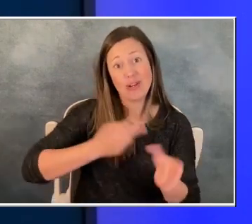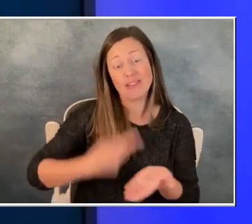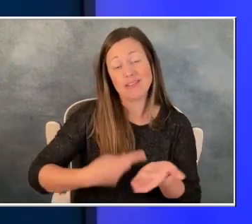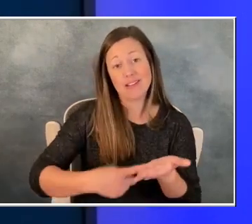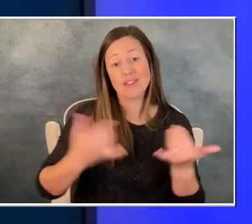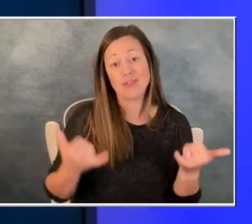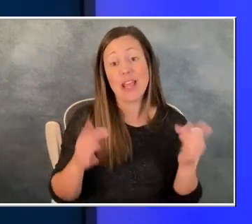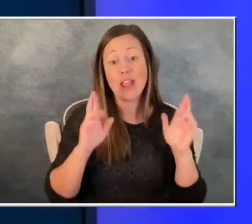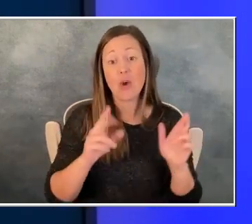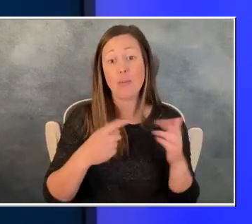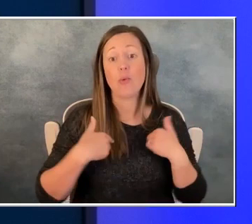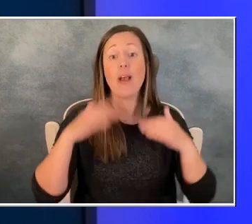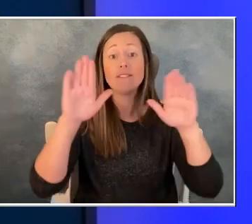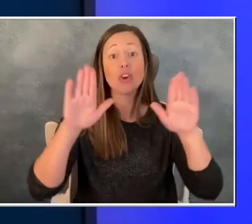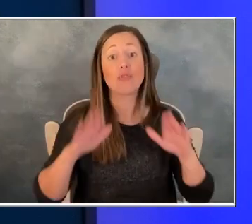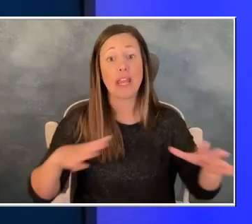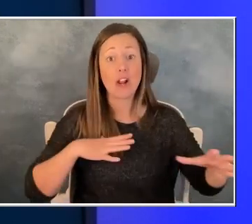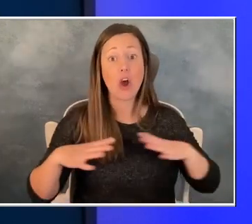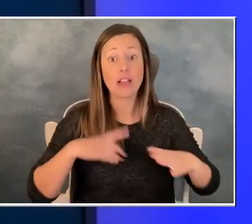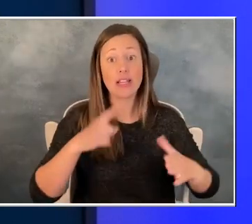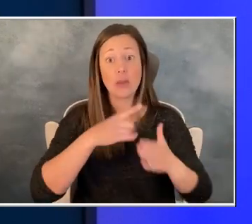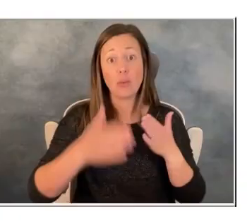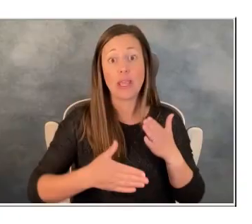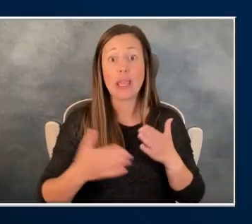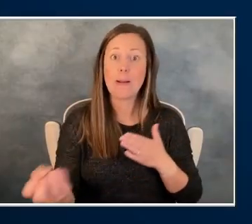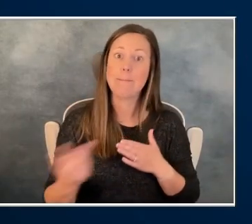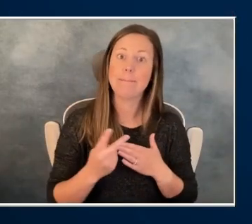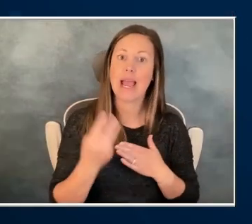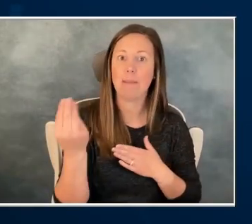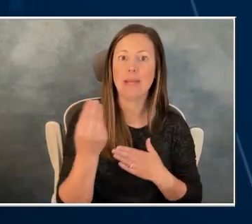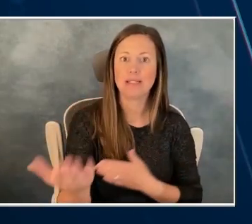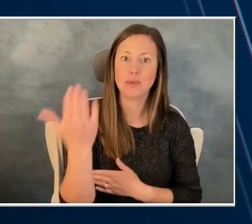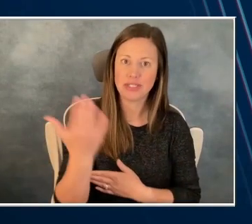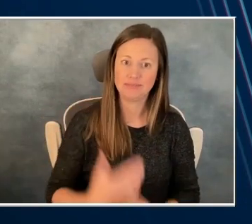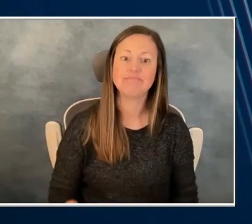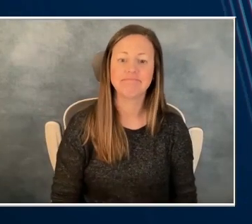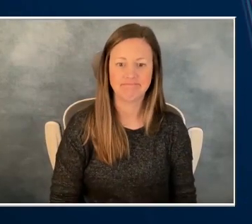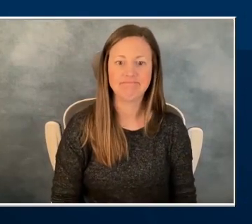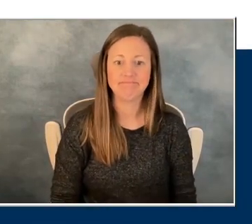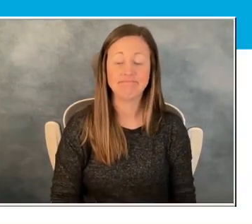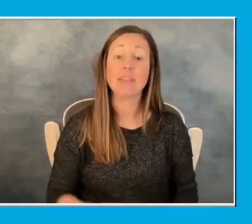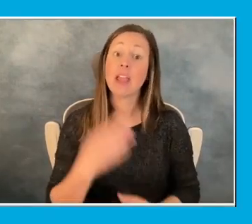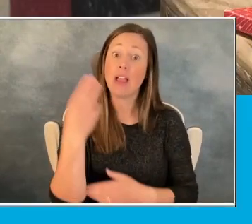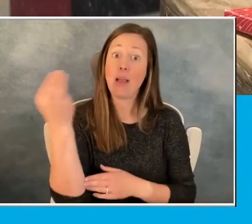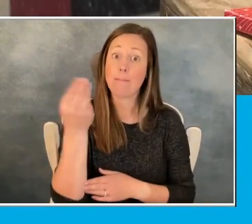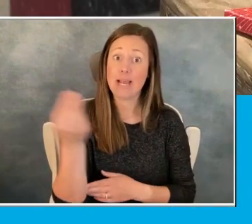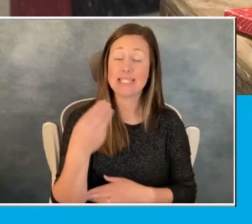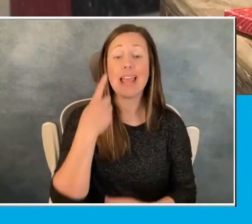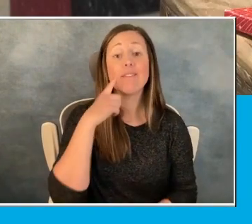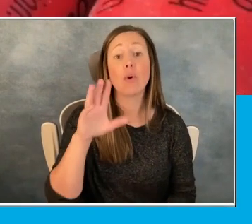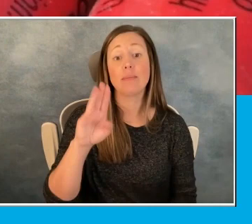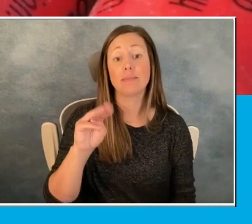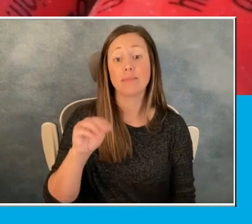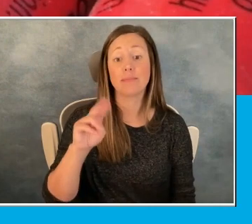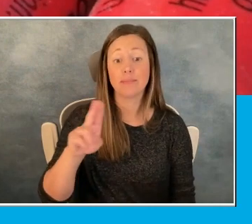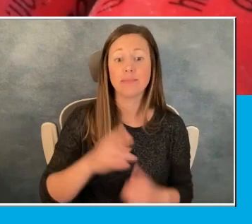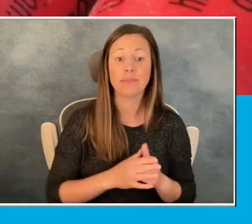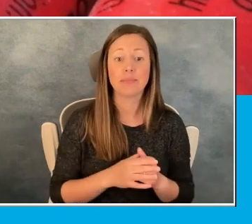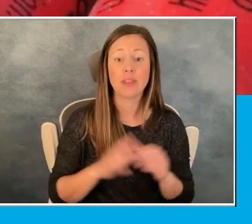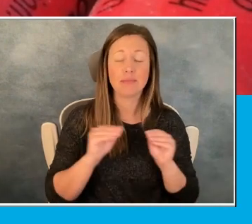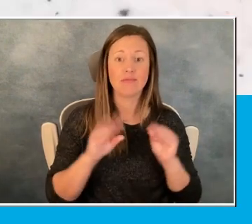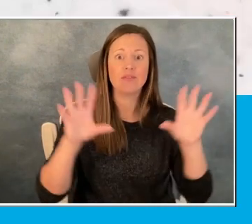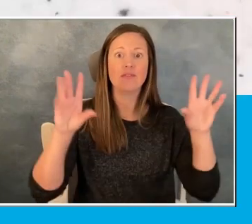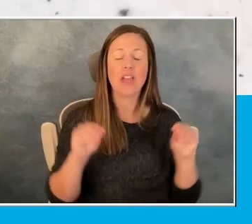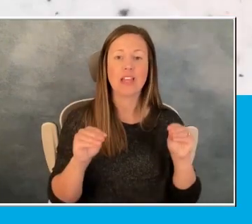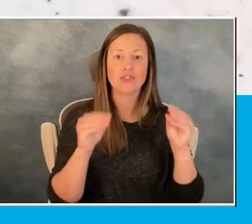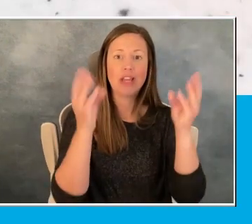great holiday weekend. We'll be back here, though, on Monday morning. Coming up Monday on the Morning Medical Update. Flashes, fizzles, and booms make